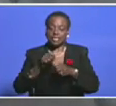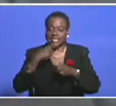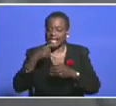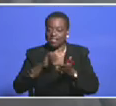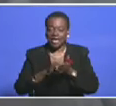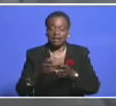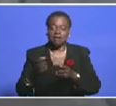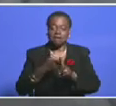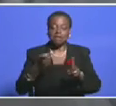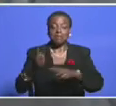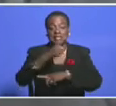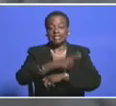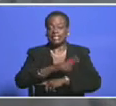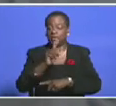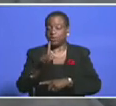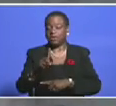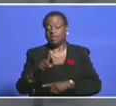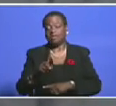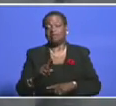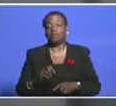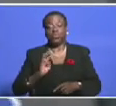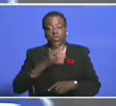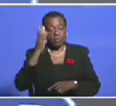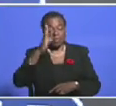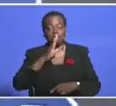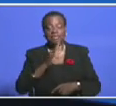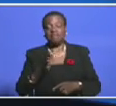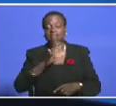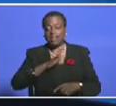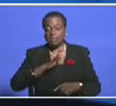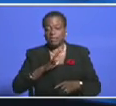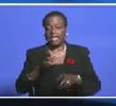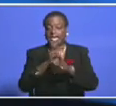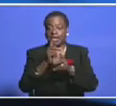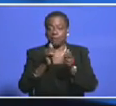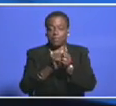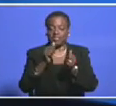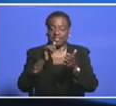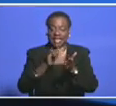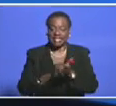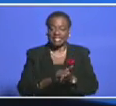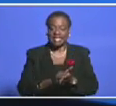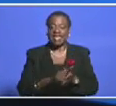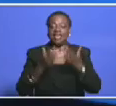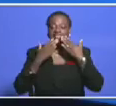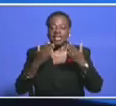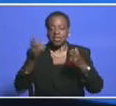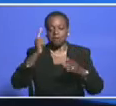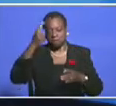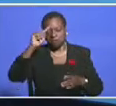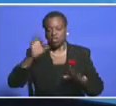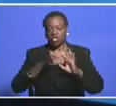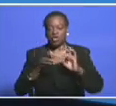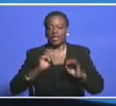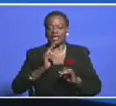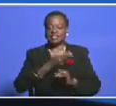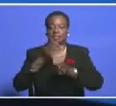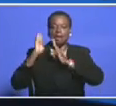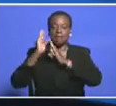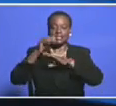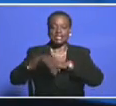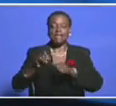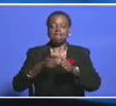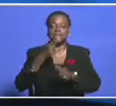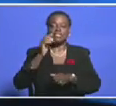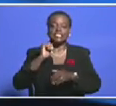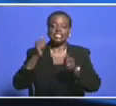we stick with that, then we'll be just fine. Well, we want to thank you guys for joining us here on the Bahamas tonight. Again, the first game is tomorrow at 8